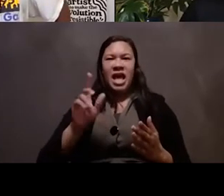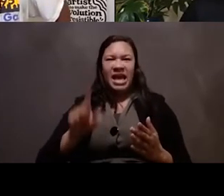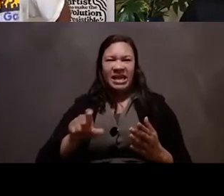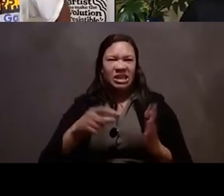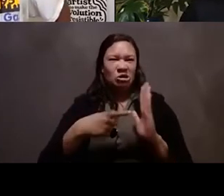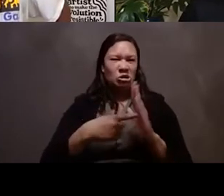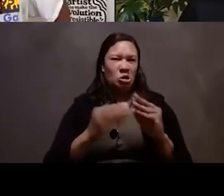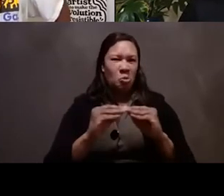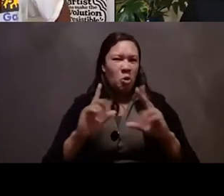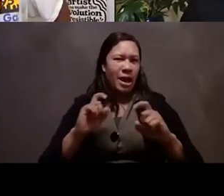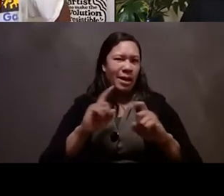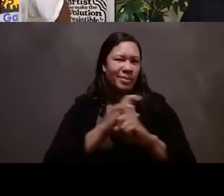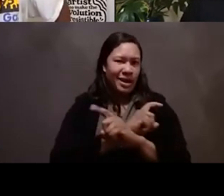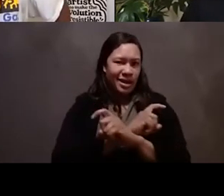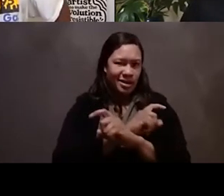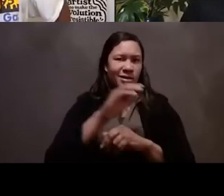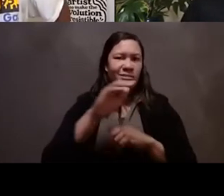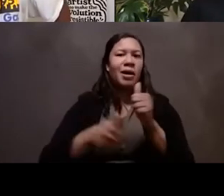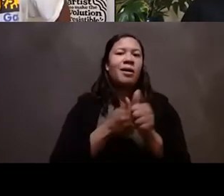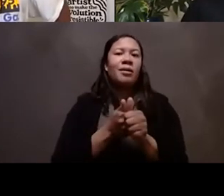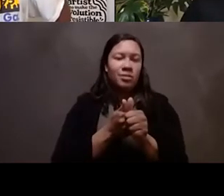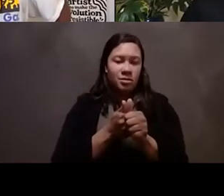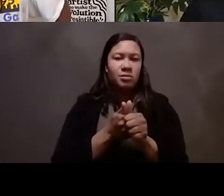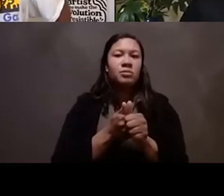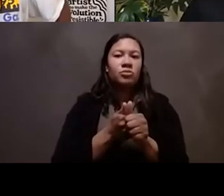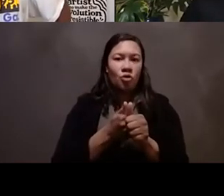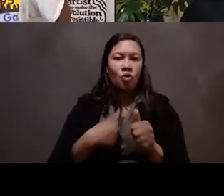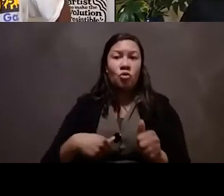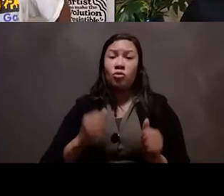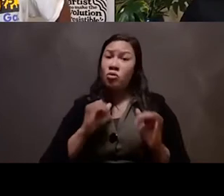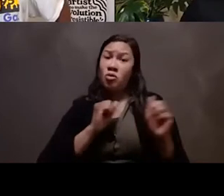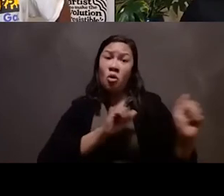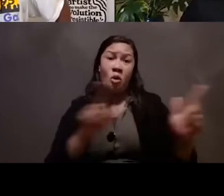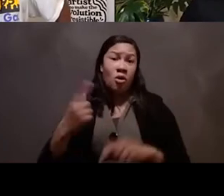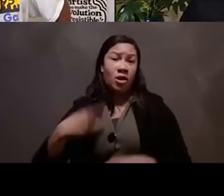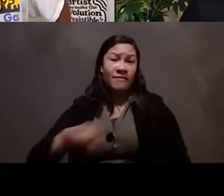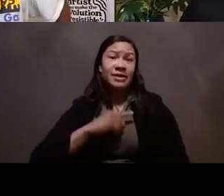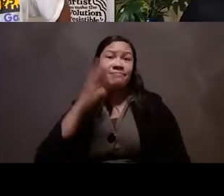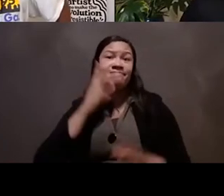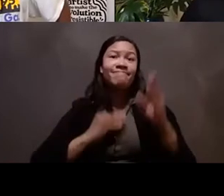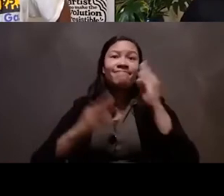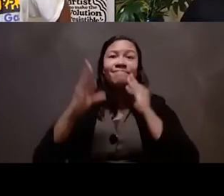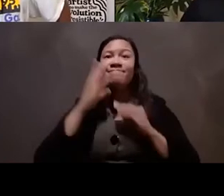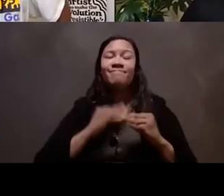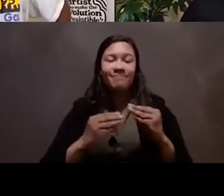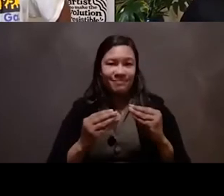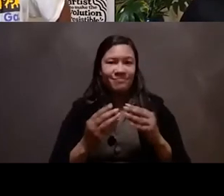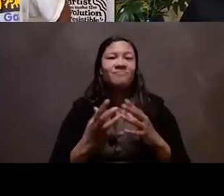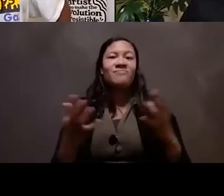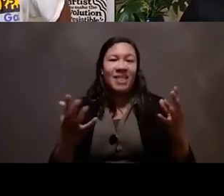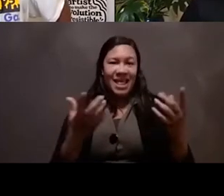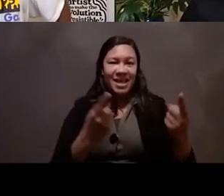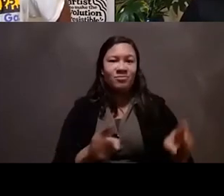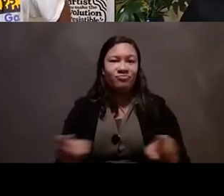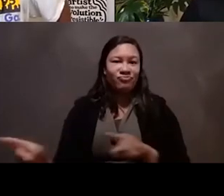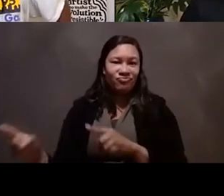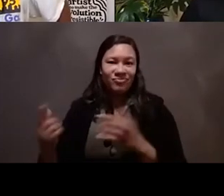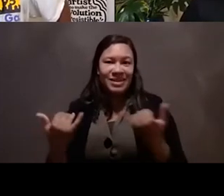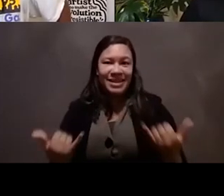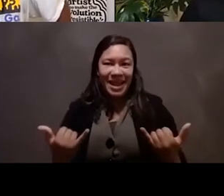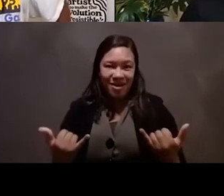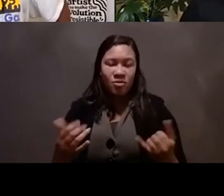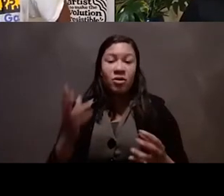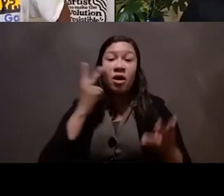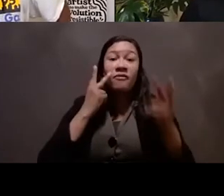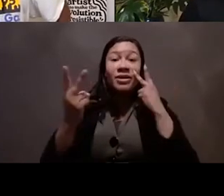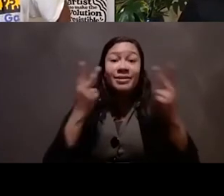little bit more. And I think we're all kind of experiencing a lot of that right now, right? The visibility